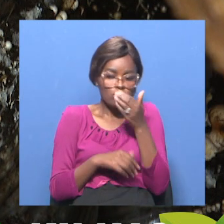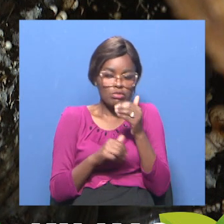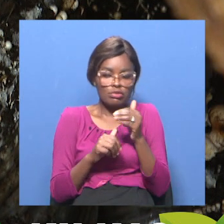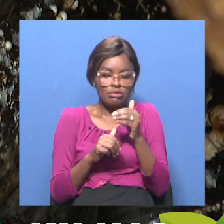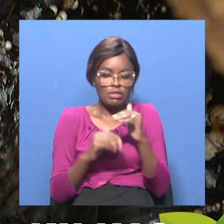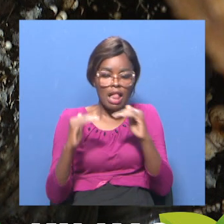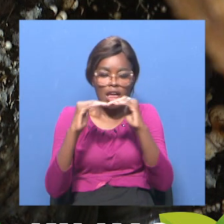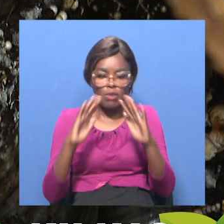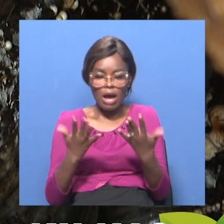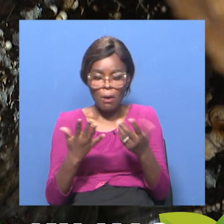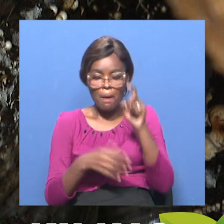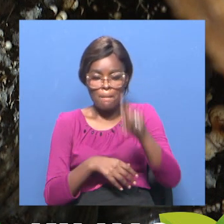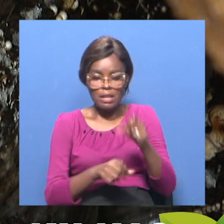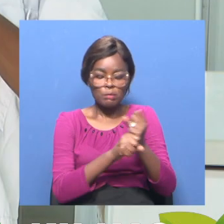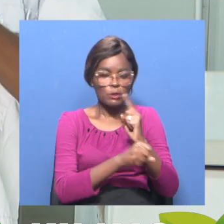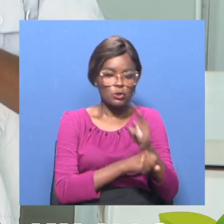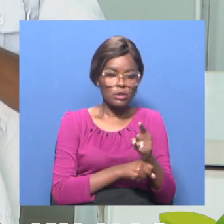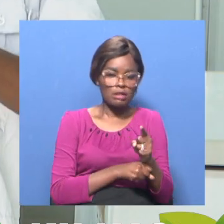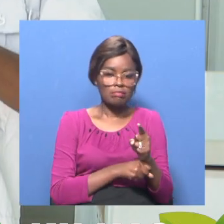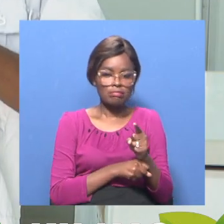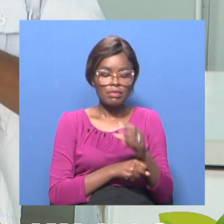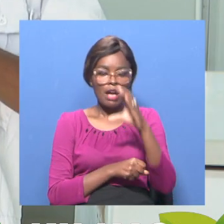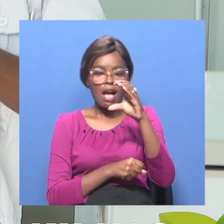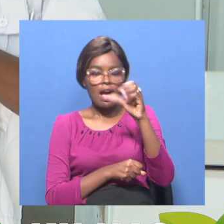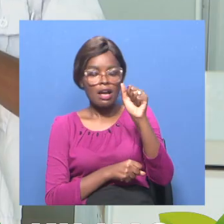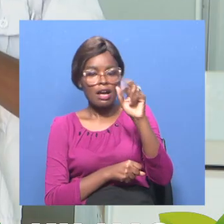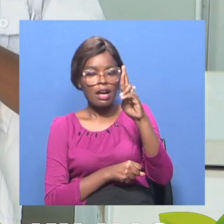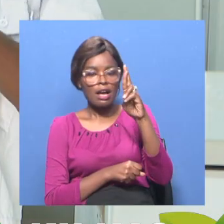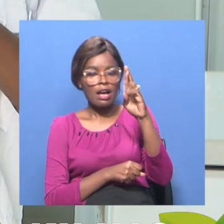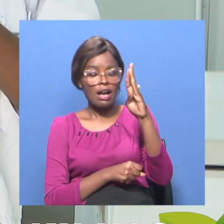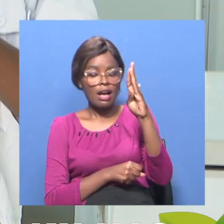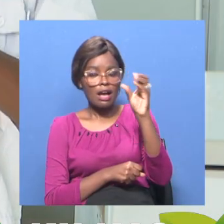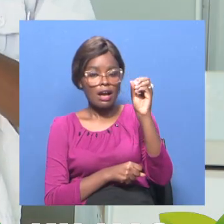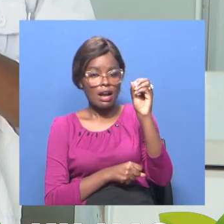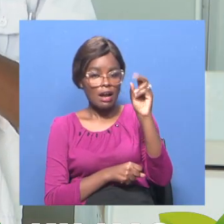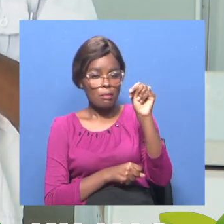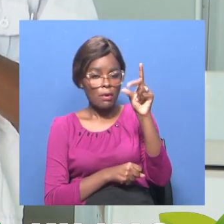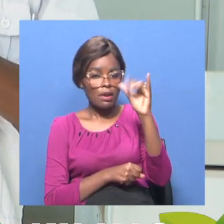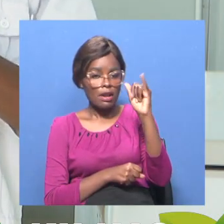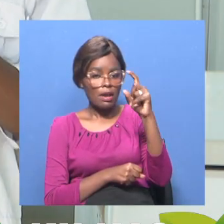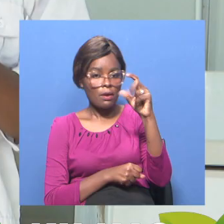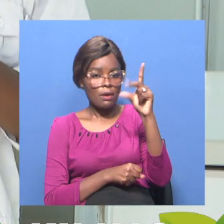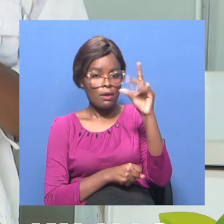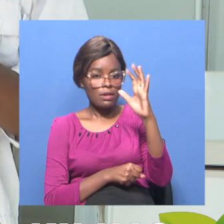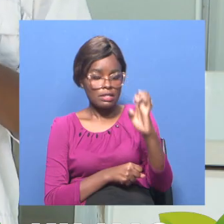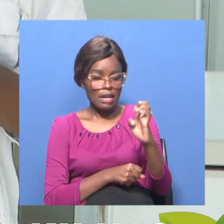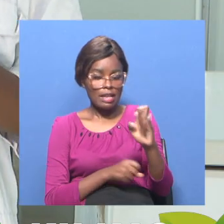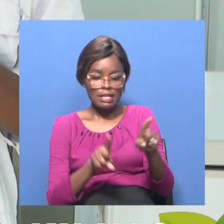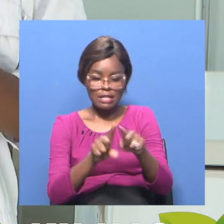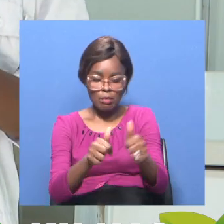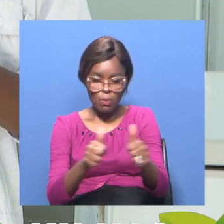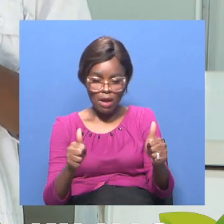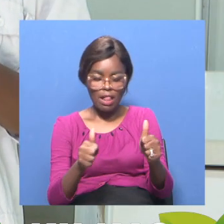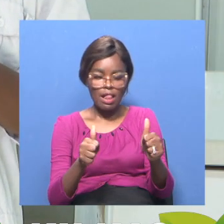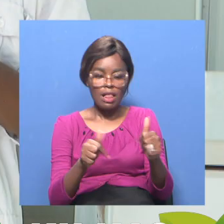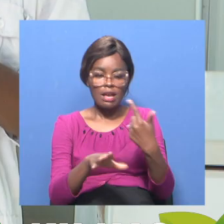so we have to make sure that the carbon dioxide levels, for instance, in the production unit are up to par during a